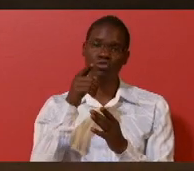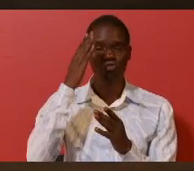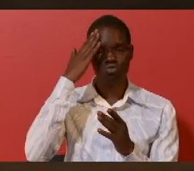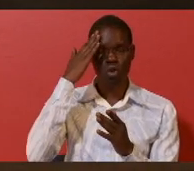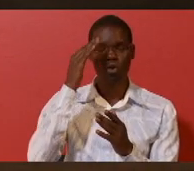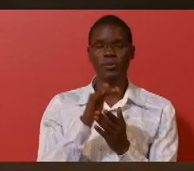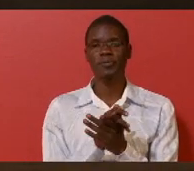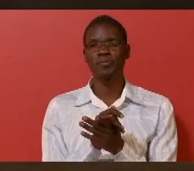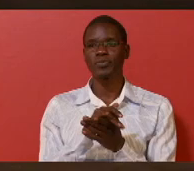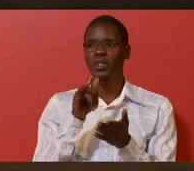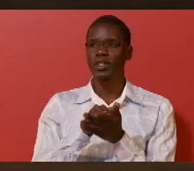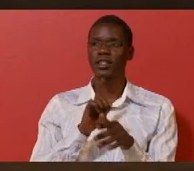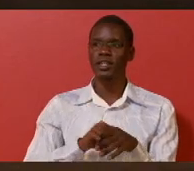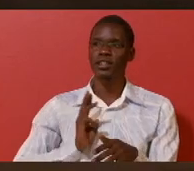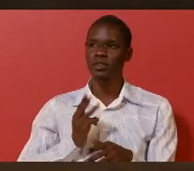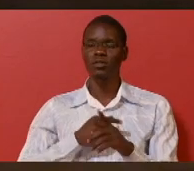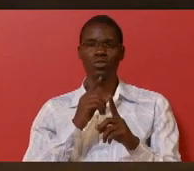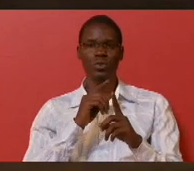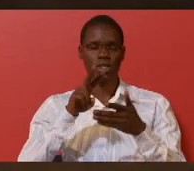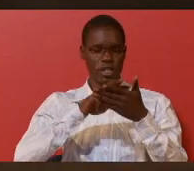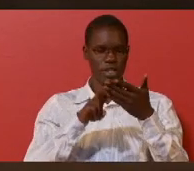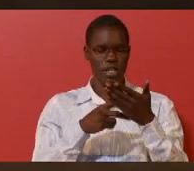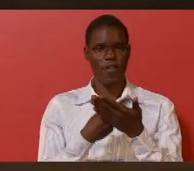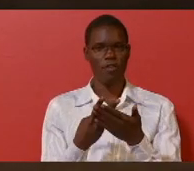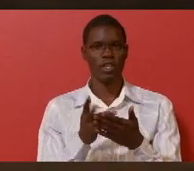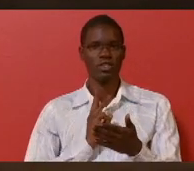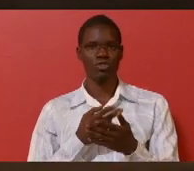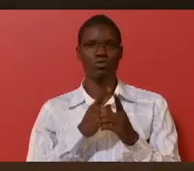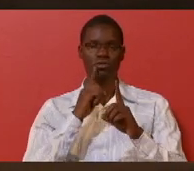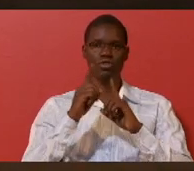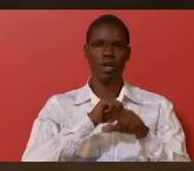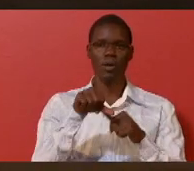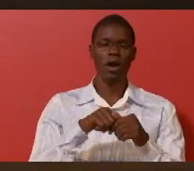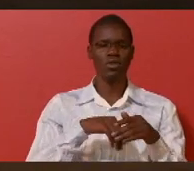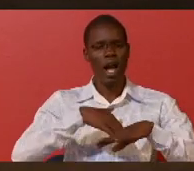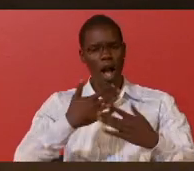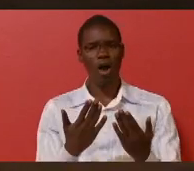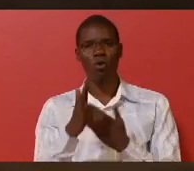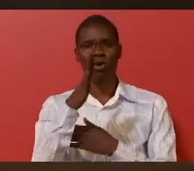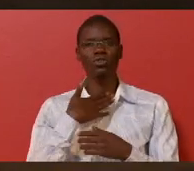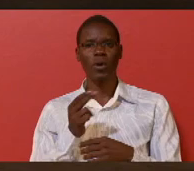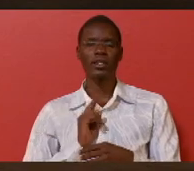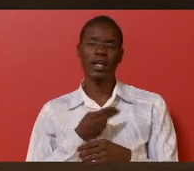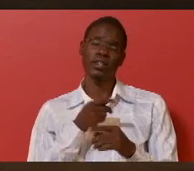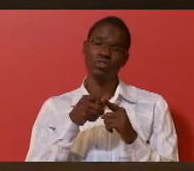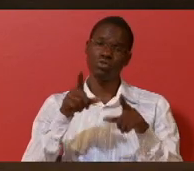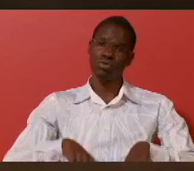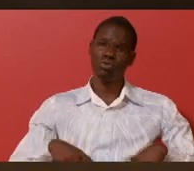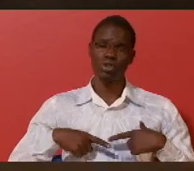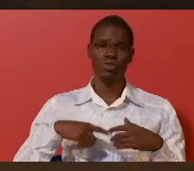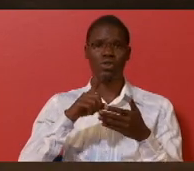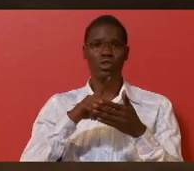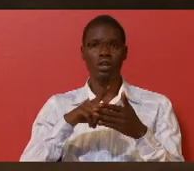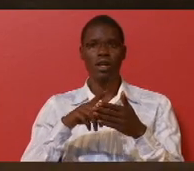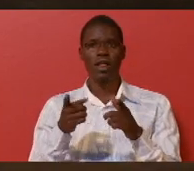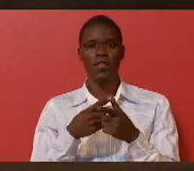notice that when we look at Scripture, it tells us everything about how God wants us to live. When we